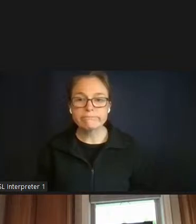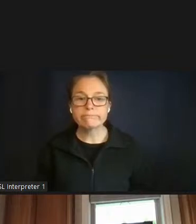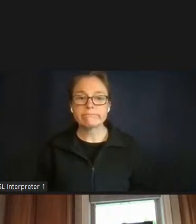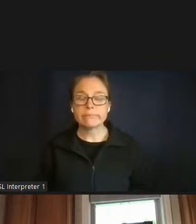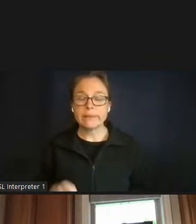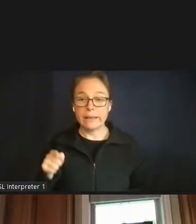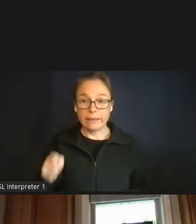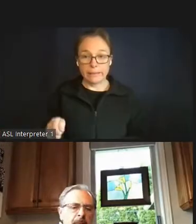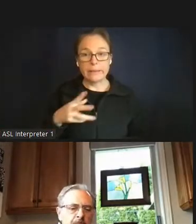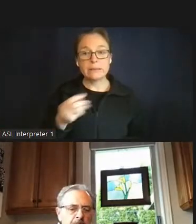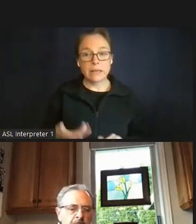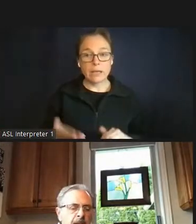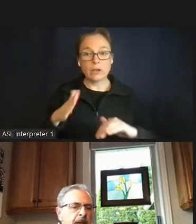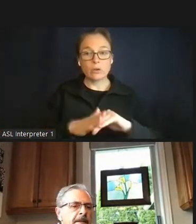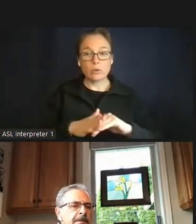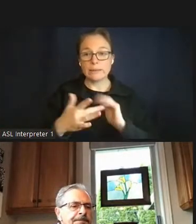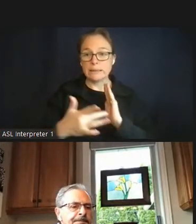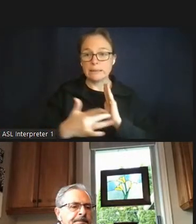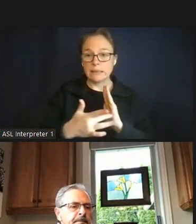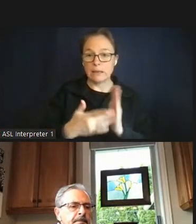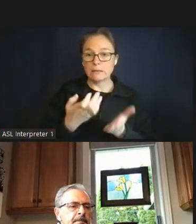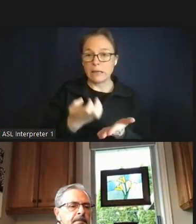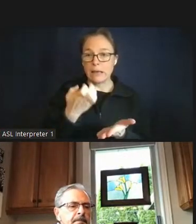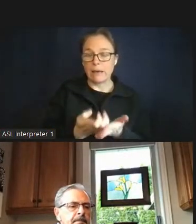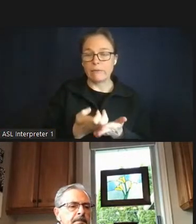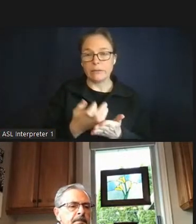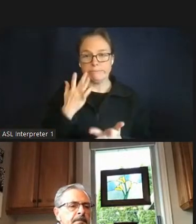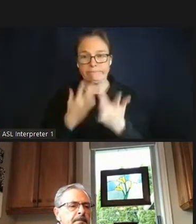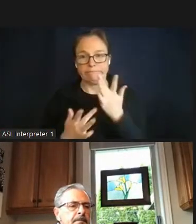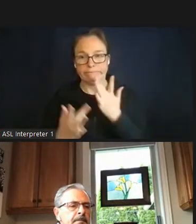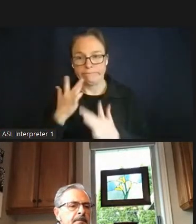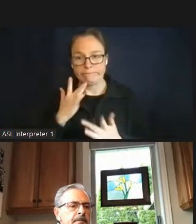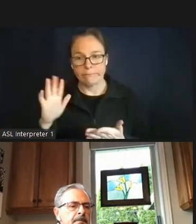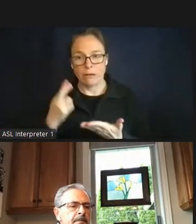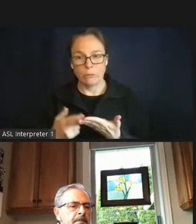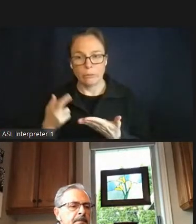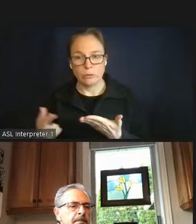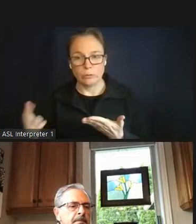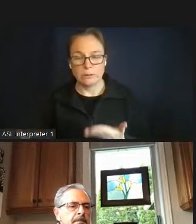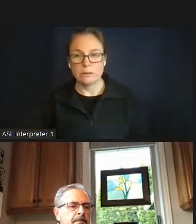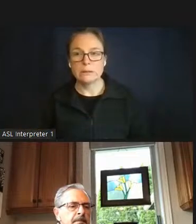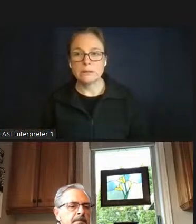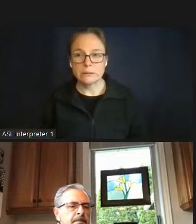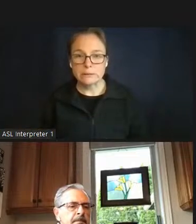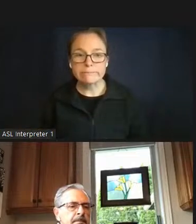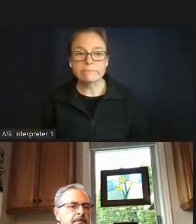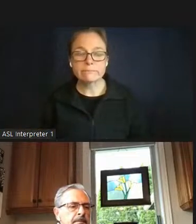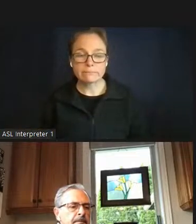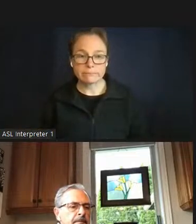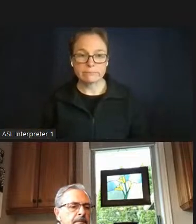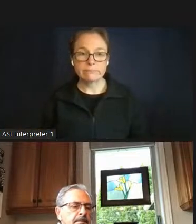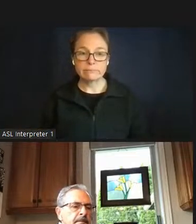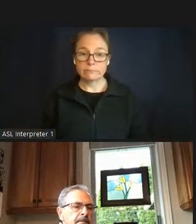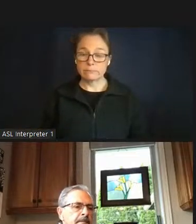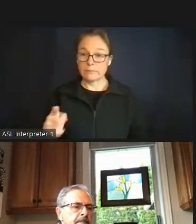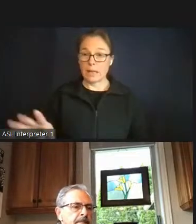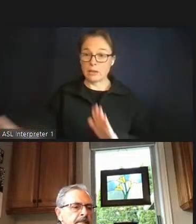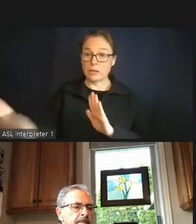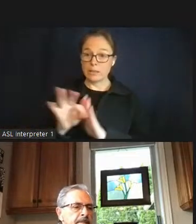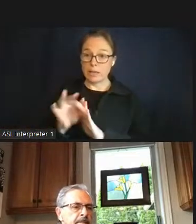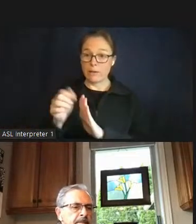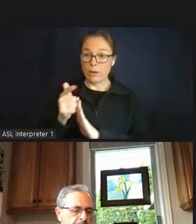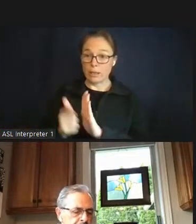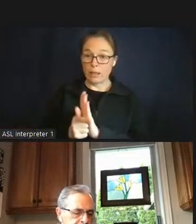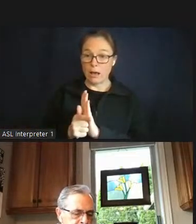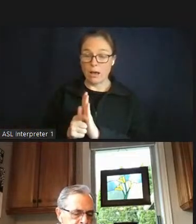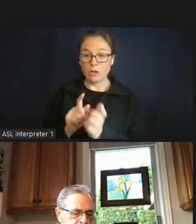the increase in digital evidence, has created a strain on resources. Added to that, the discovery law changes in January